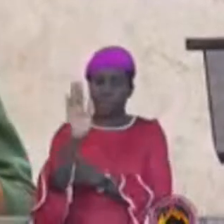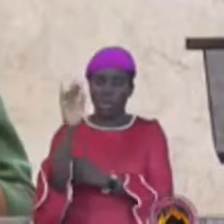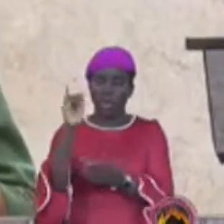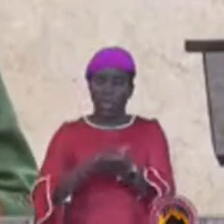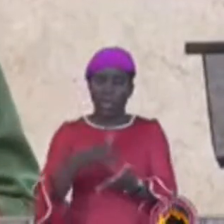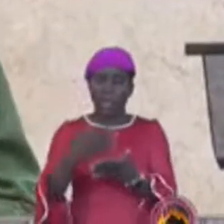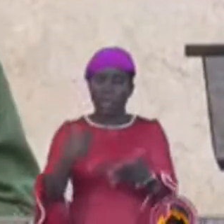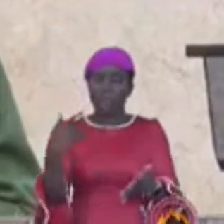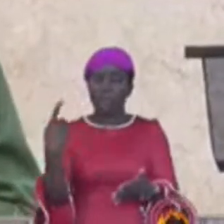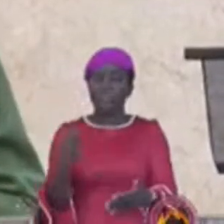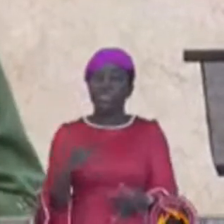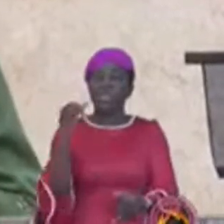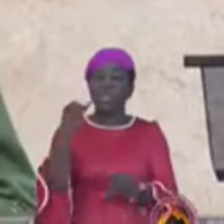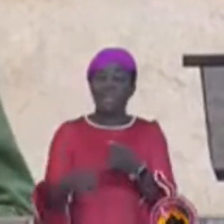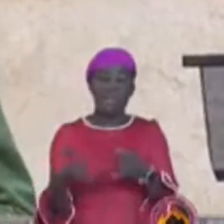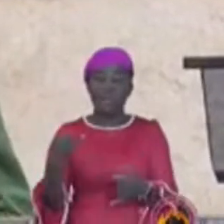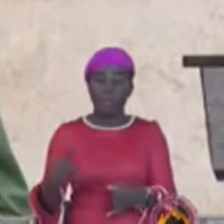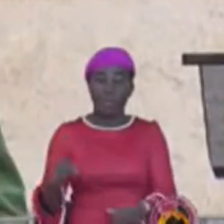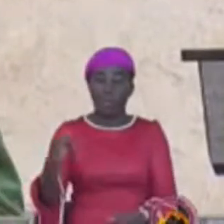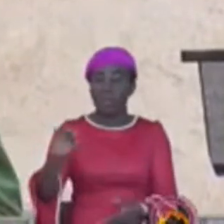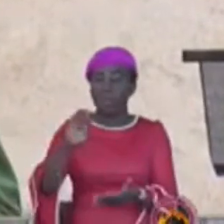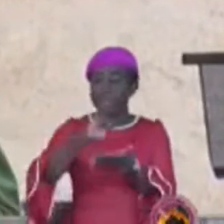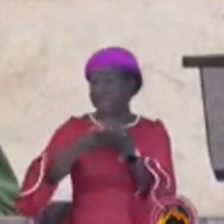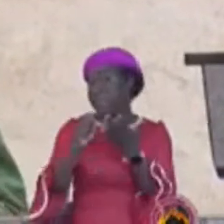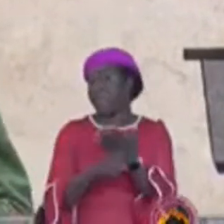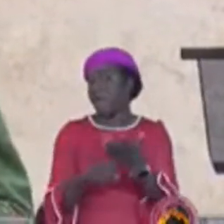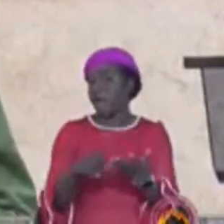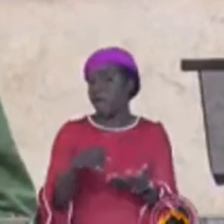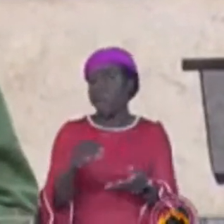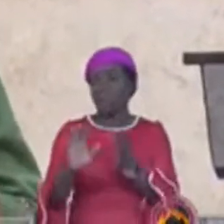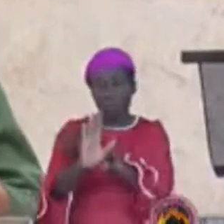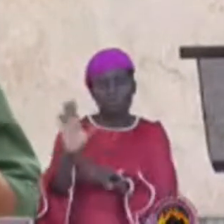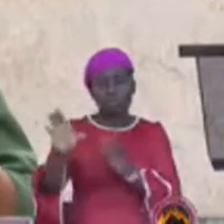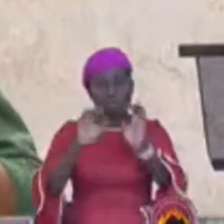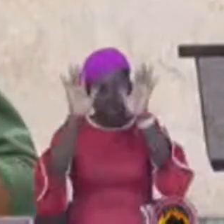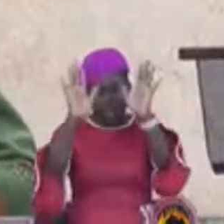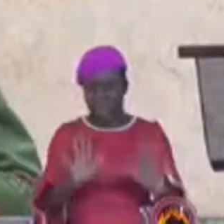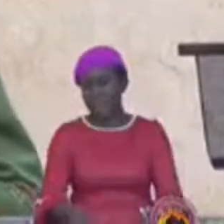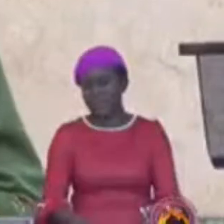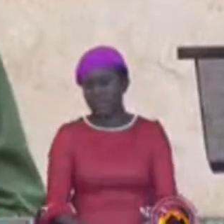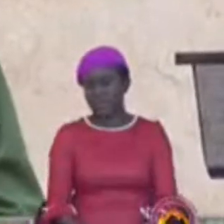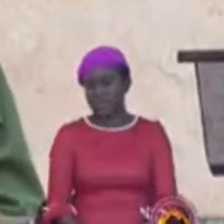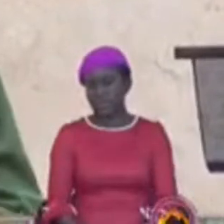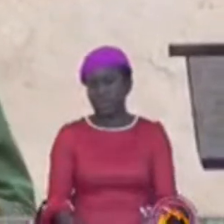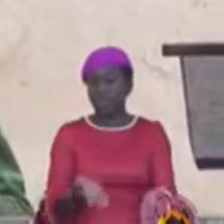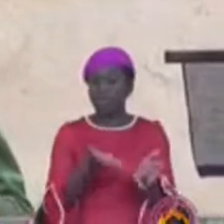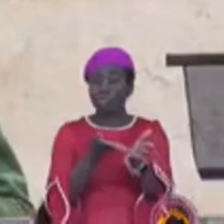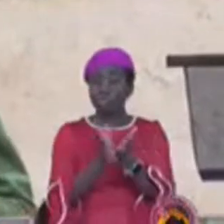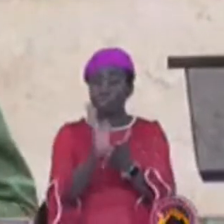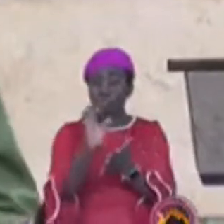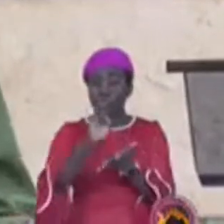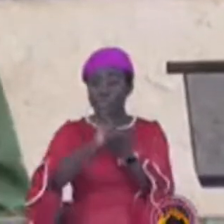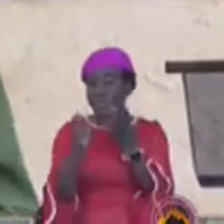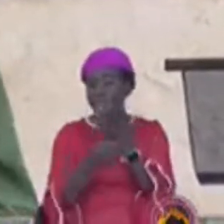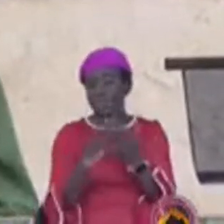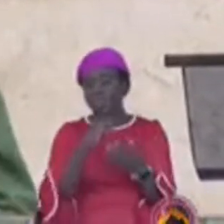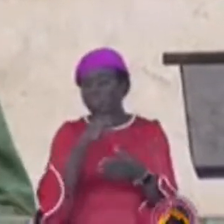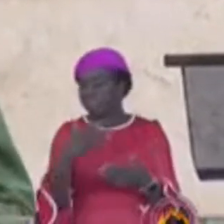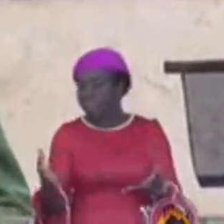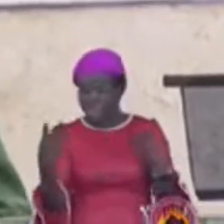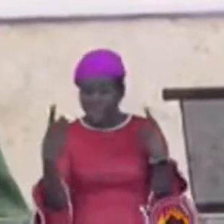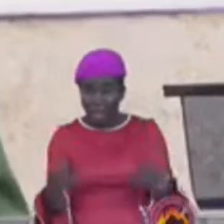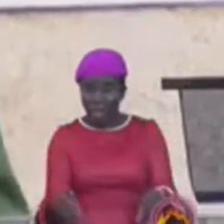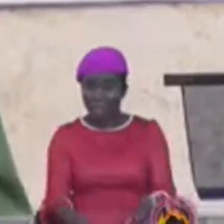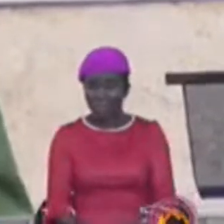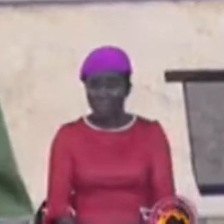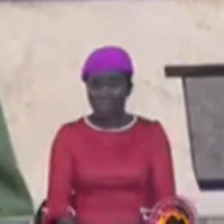September, I want you to do your wonders because you are the God of wonders. So throughout that September, nothing happened. She